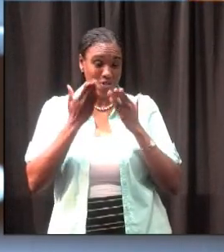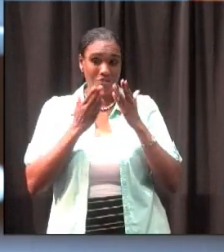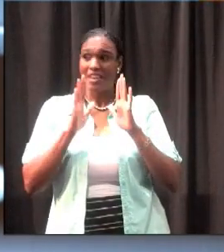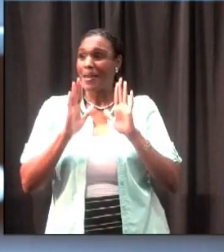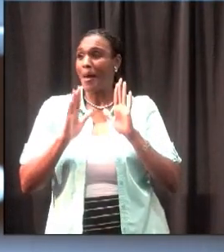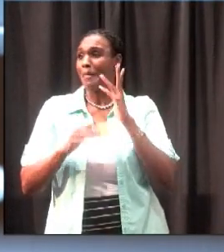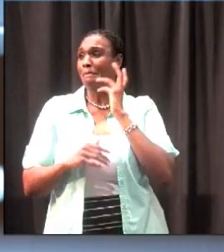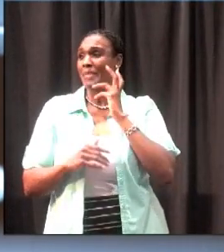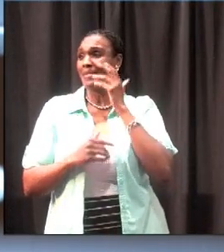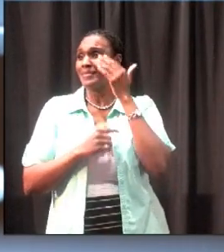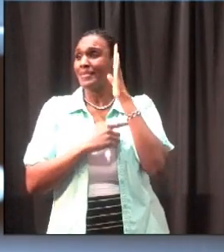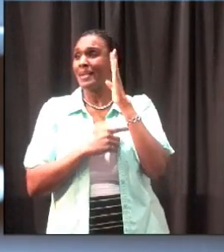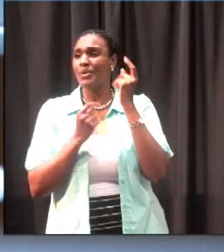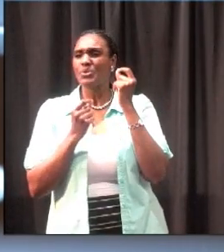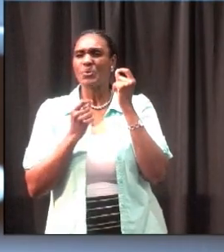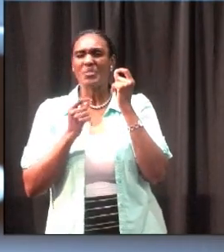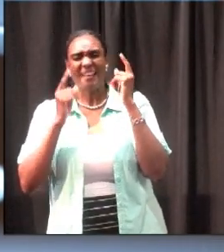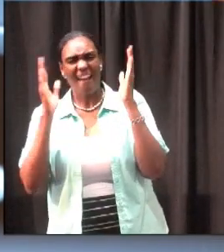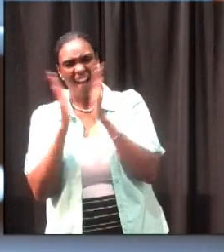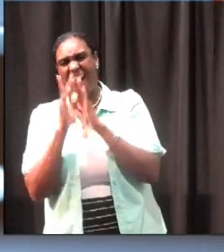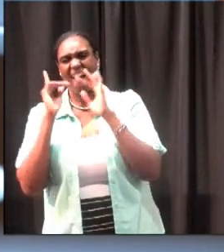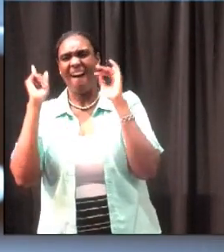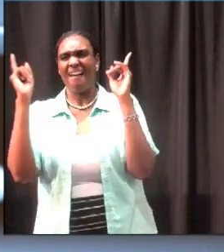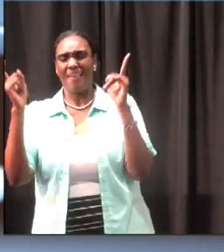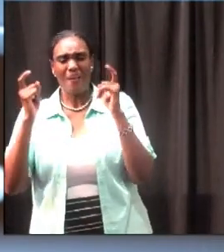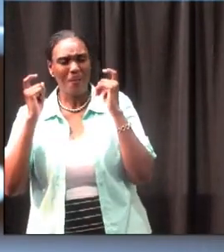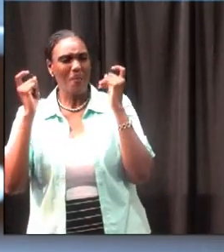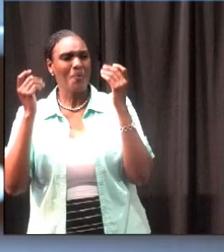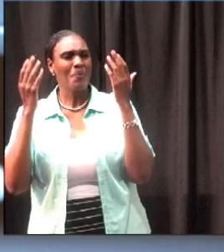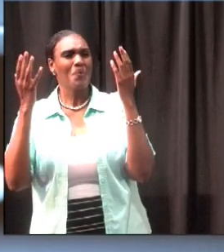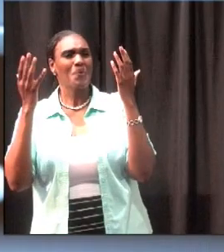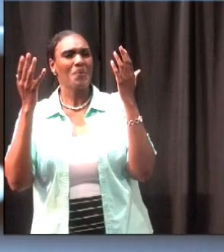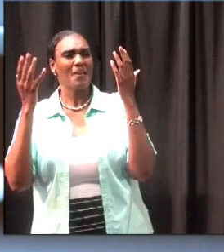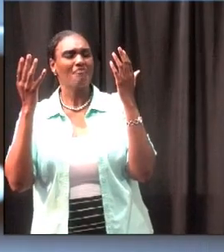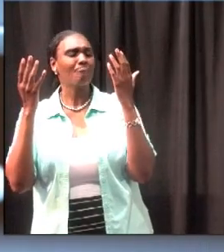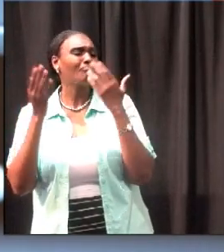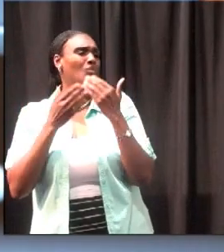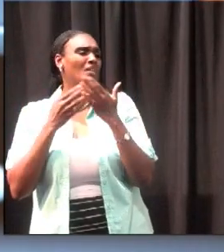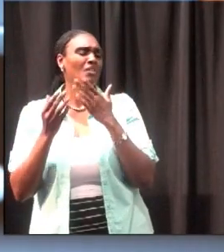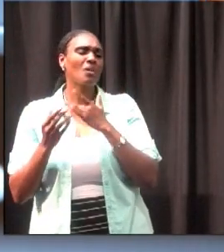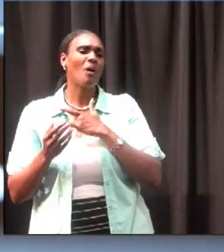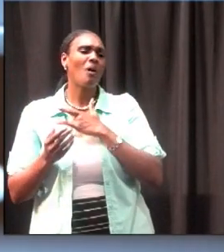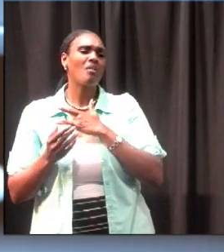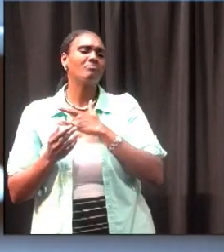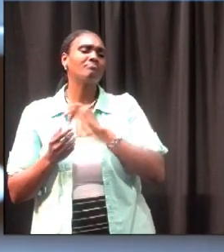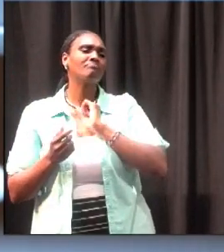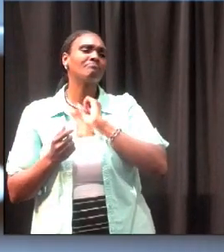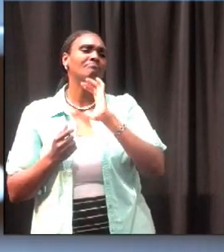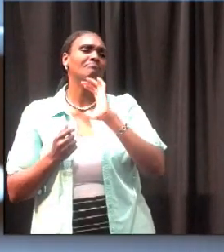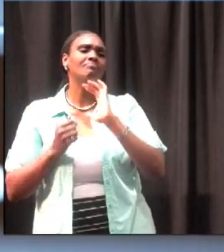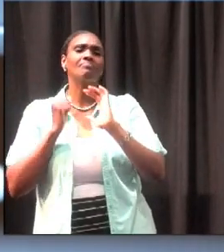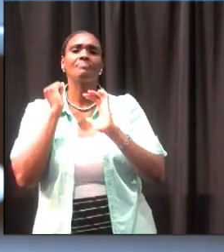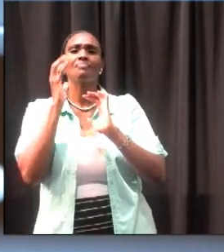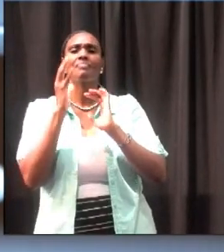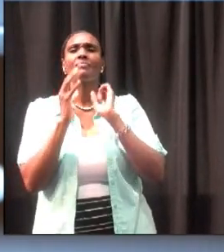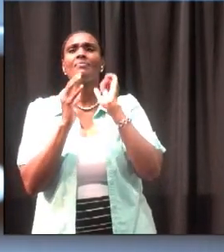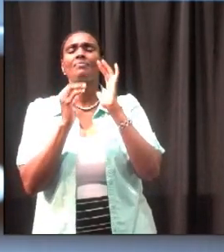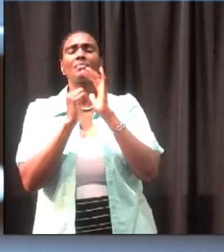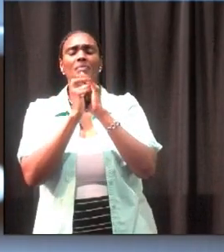hallelujah in the atmosphere? Come on, just whatever is on your heart, give him worship. Give him